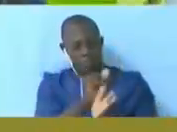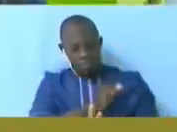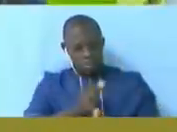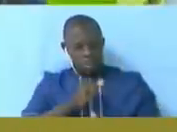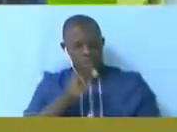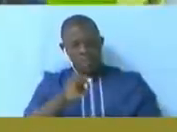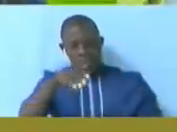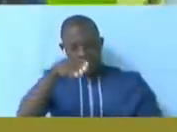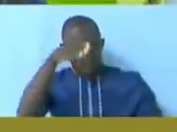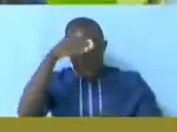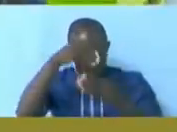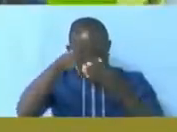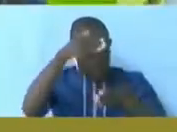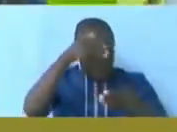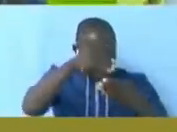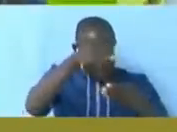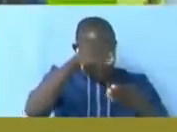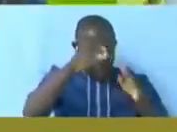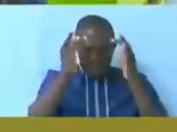I